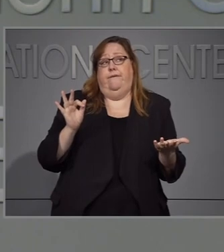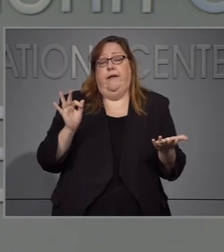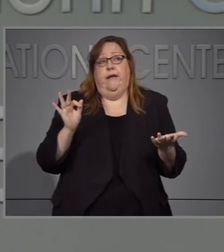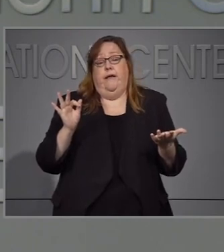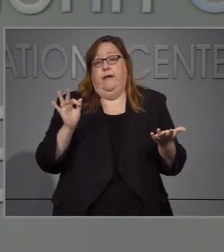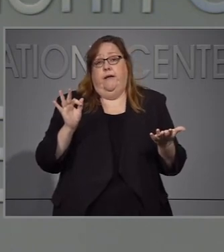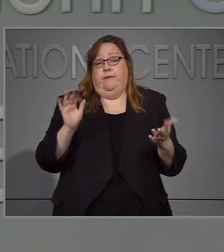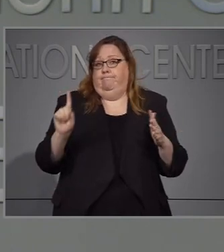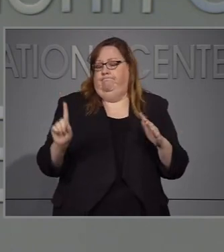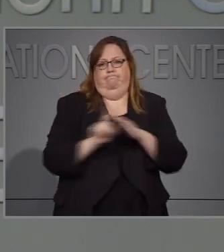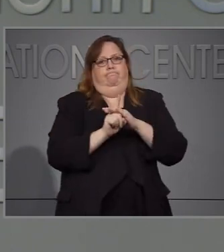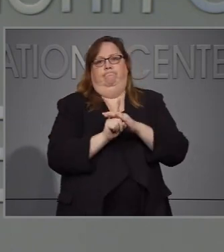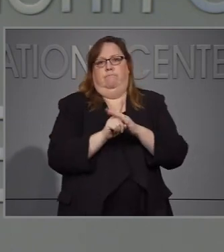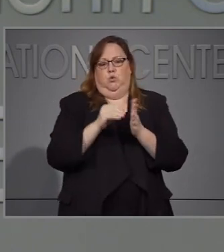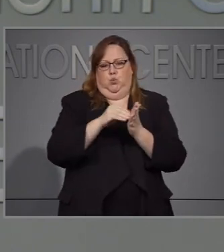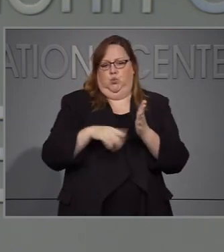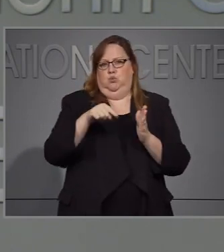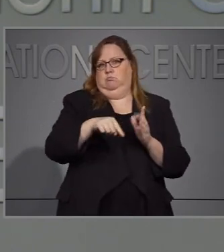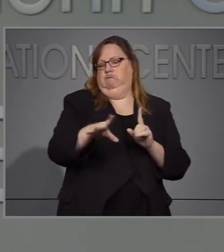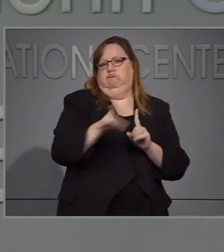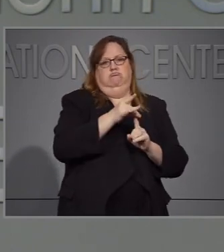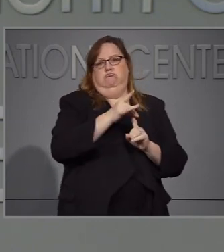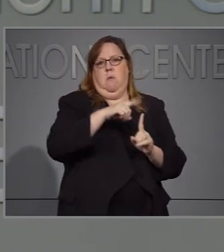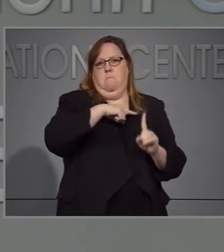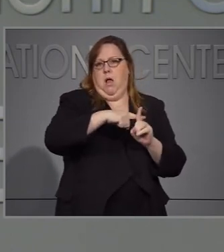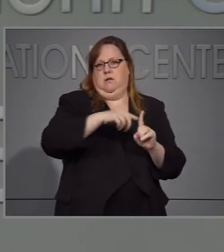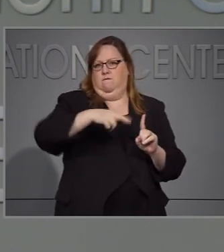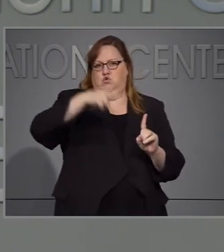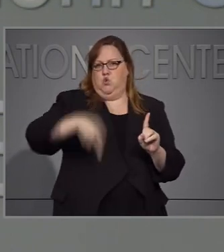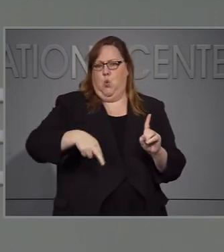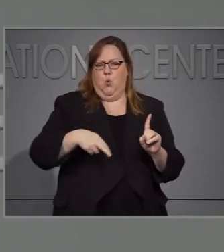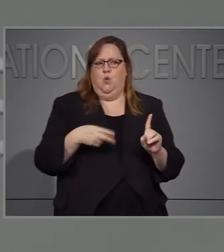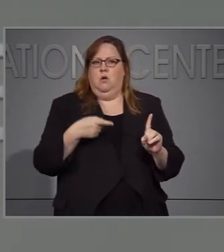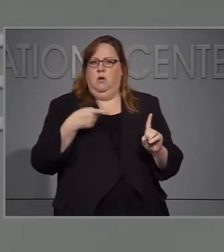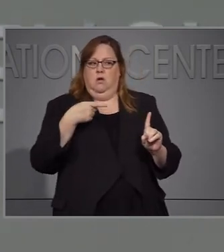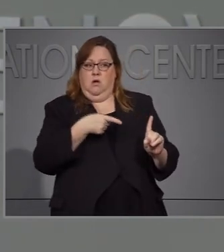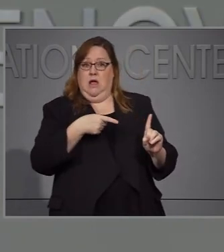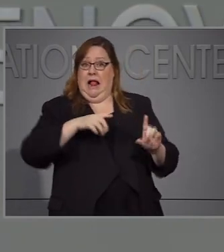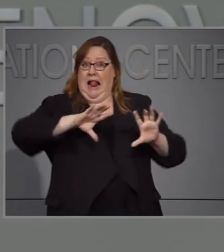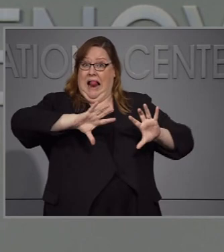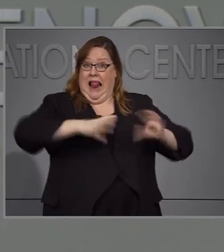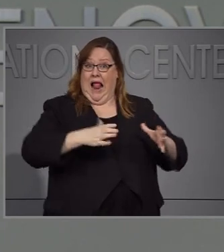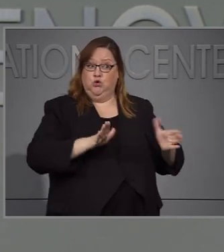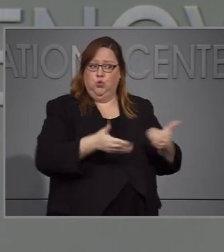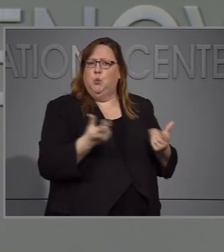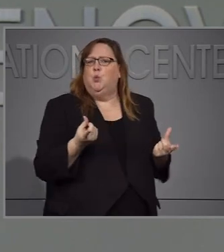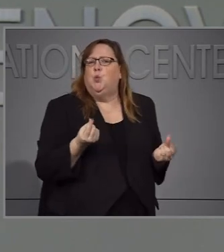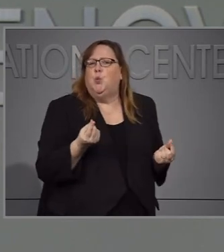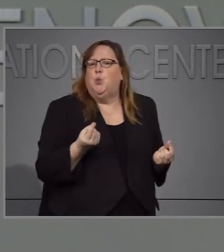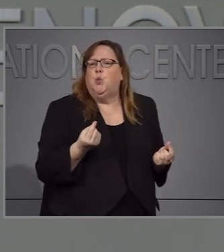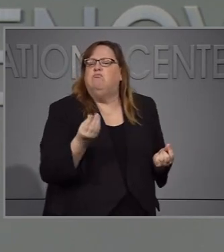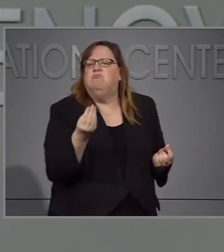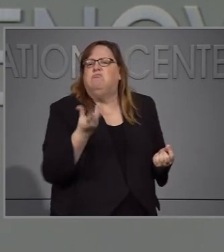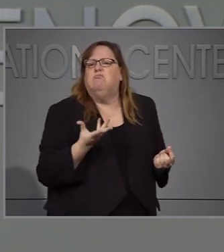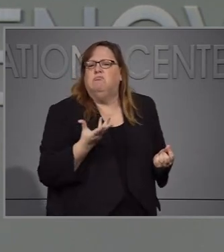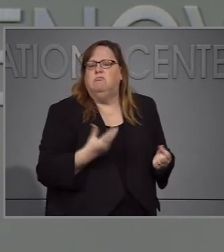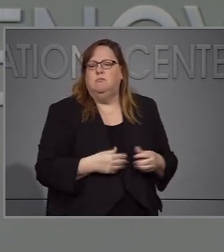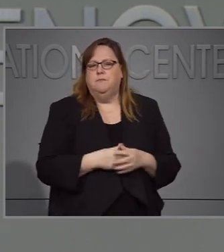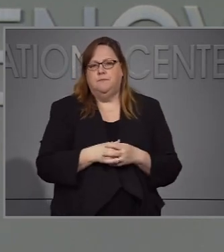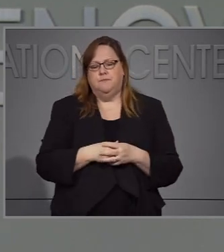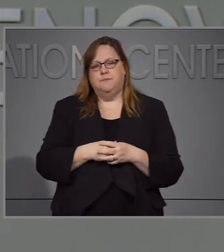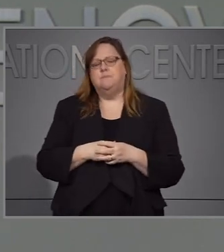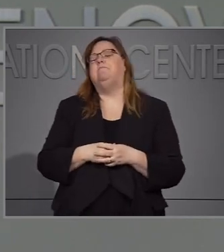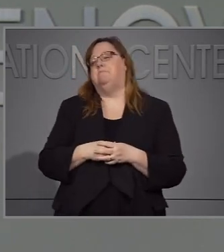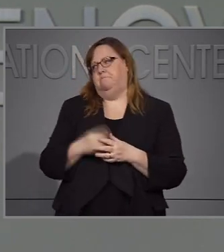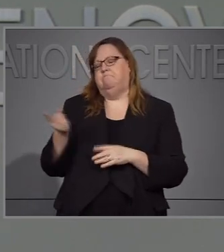when a student tests positive, what you would expect to happen in that classroom going forward. Sure. Thanks, Travis.